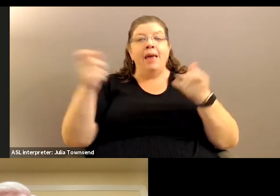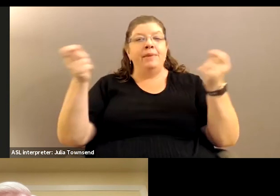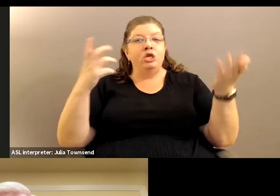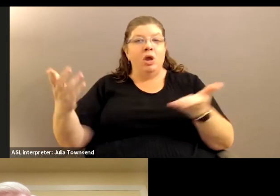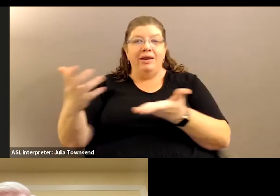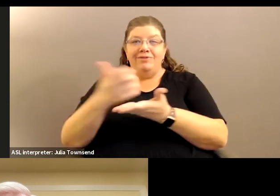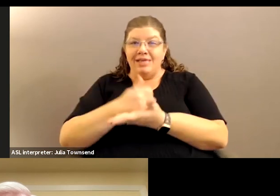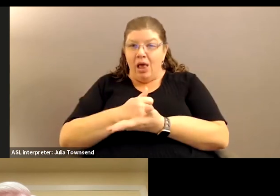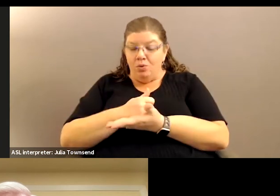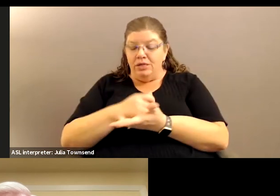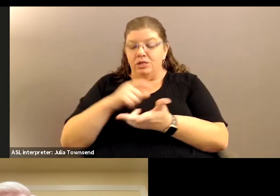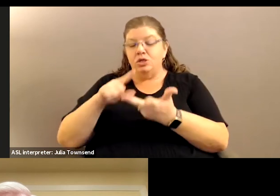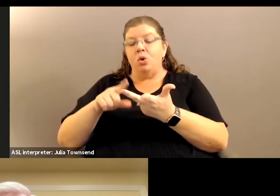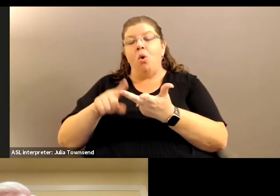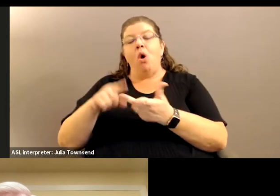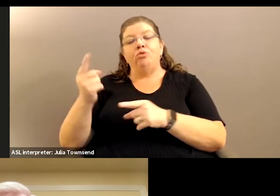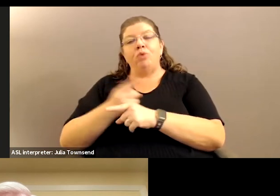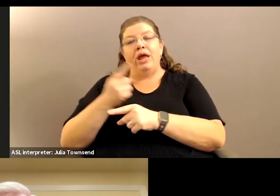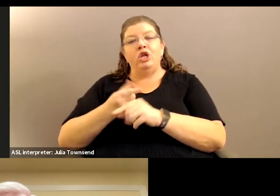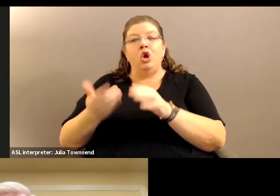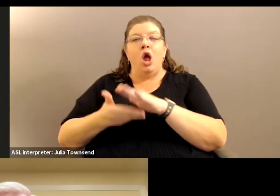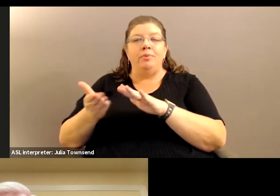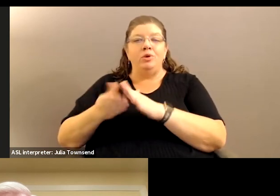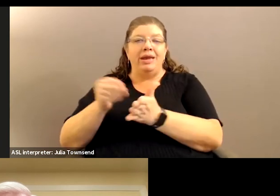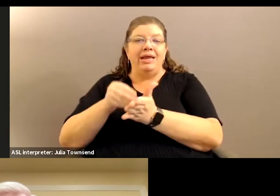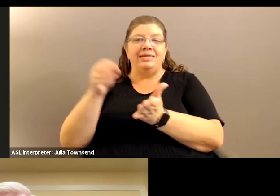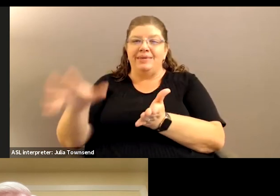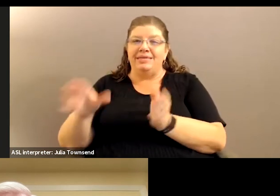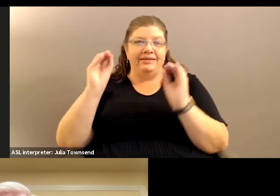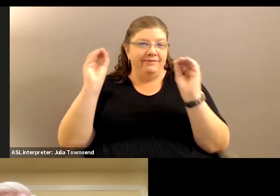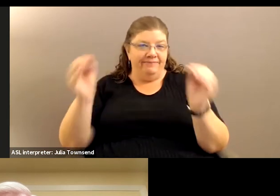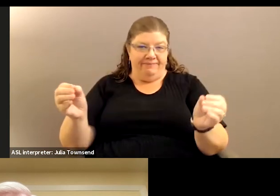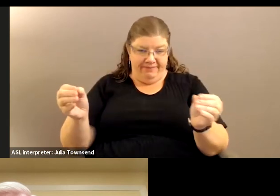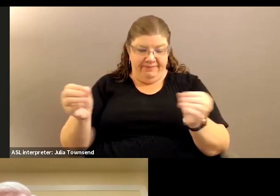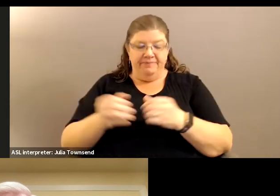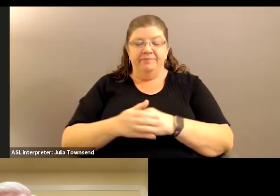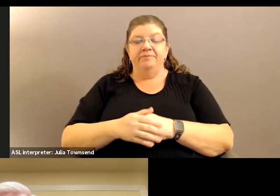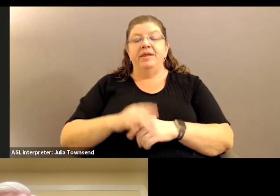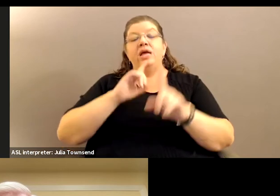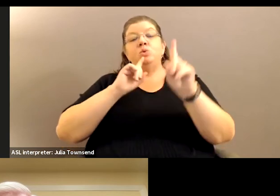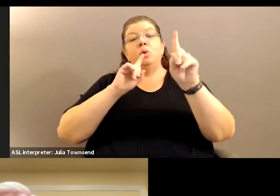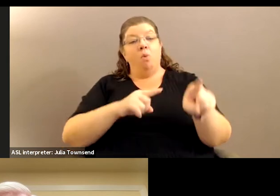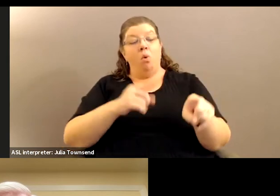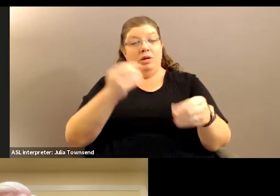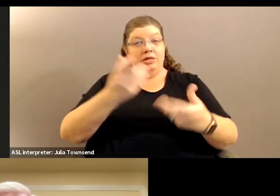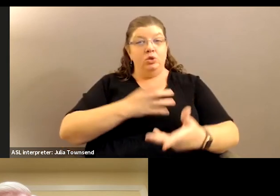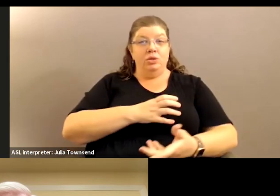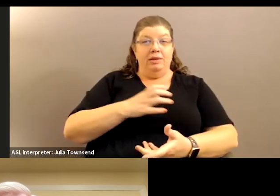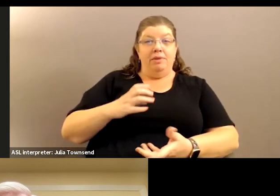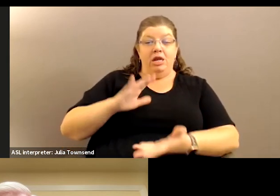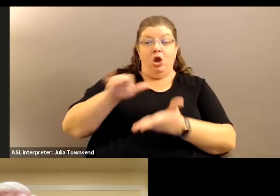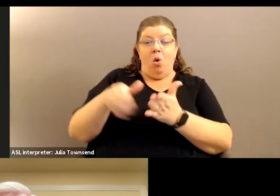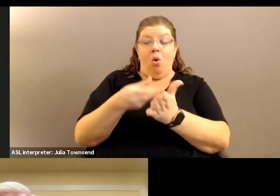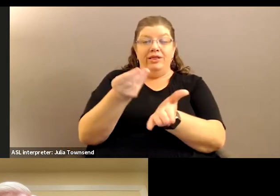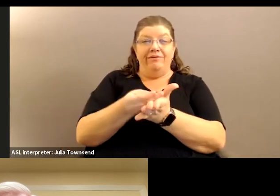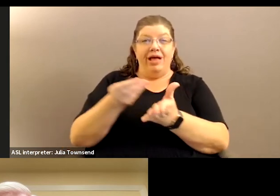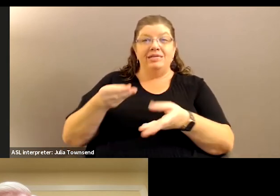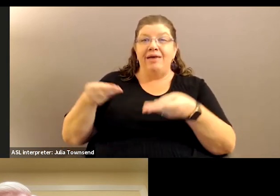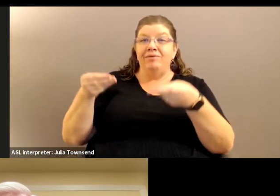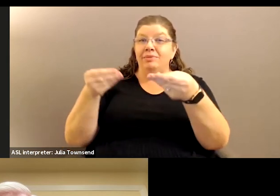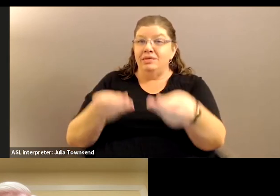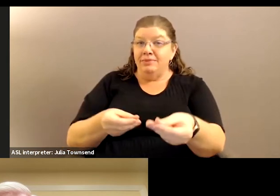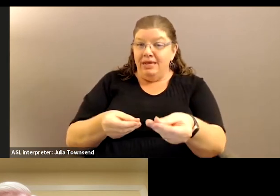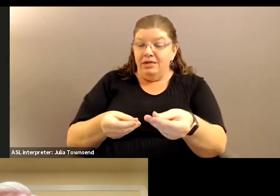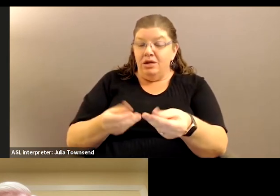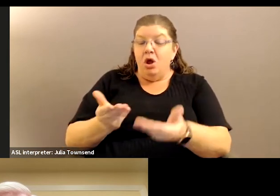salaries are on operational expenses as reported to the committee all of the funds have been spent on